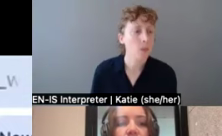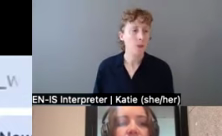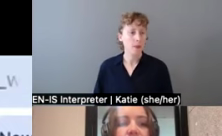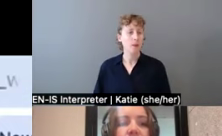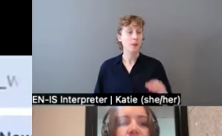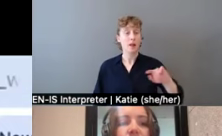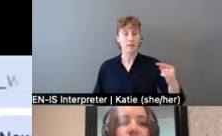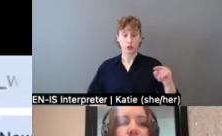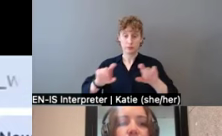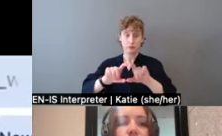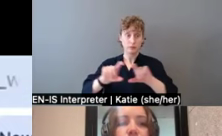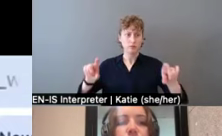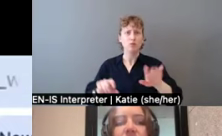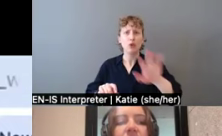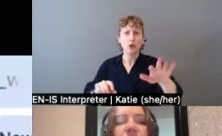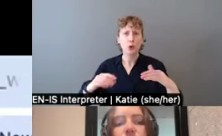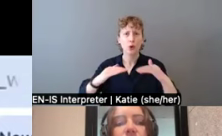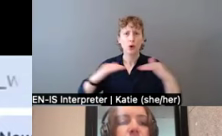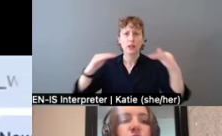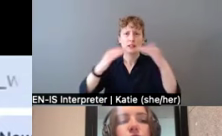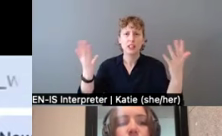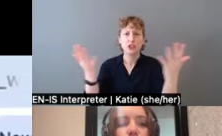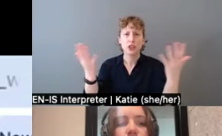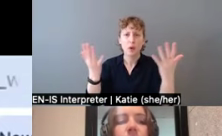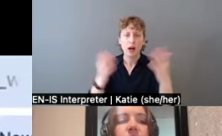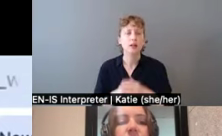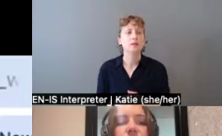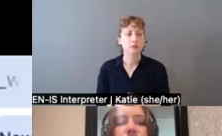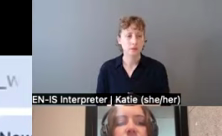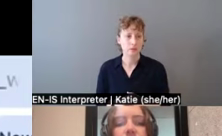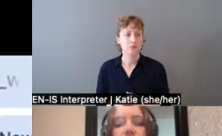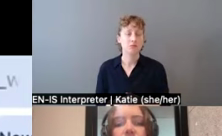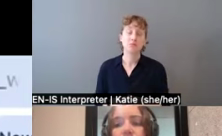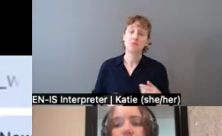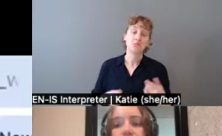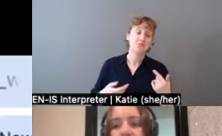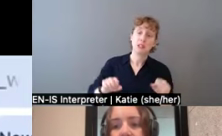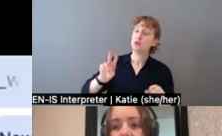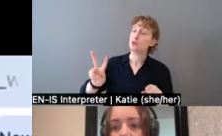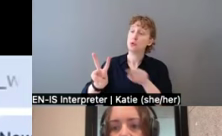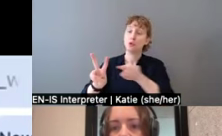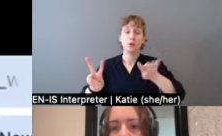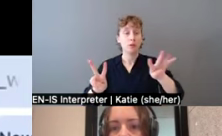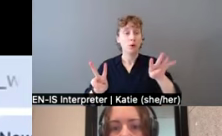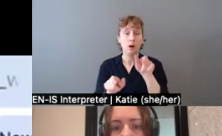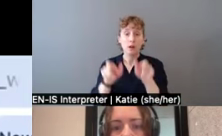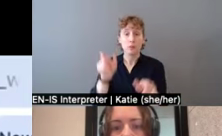organization. And then you can add, so you can be 2 to 4 collaborators.